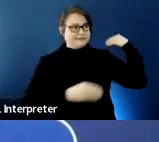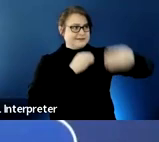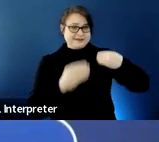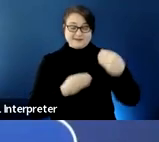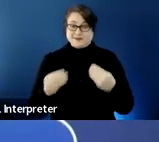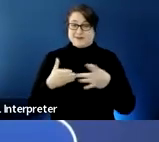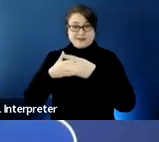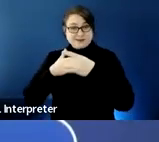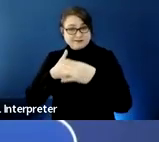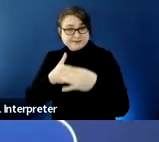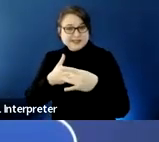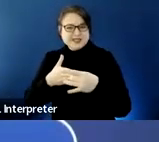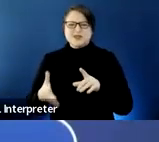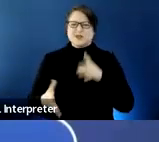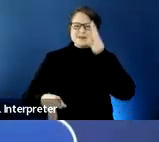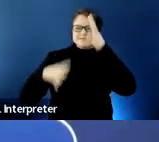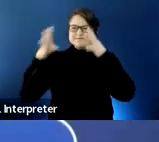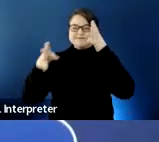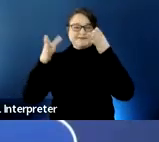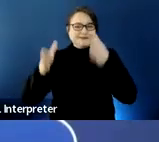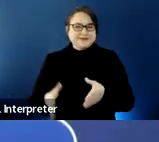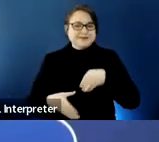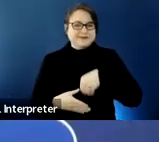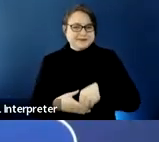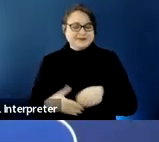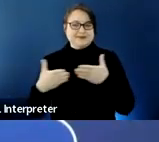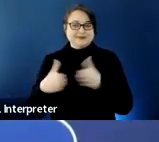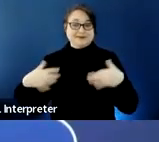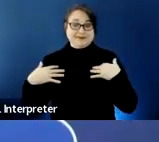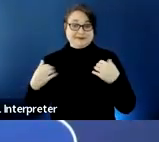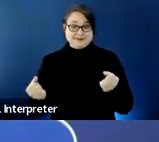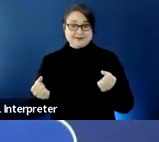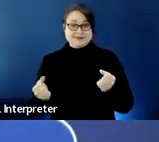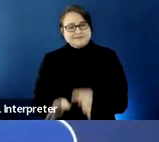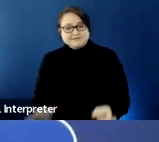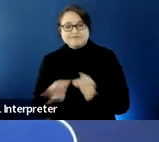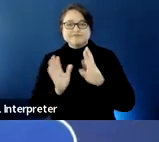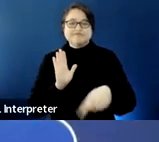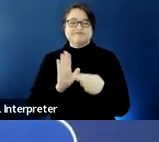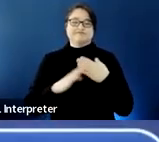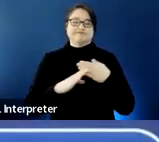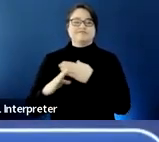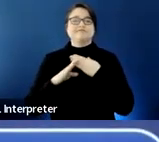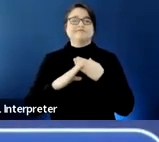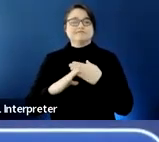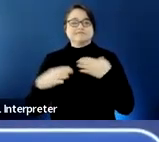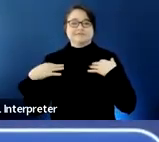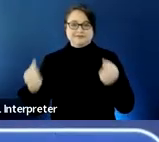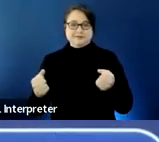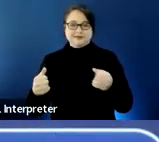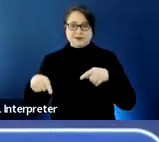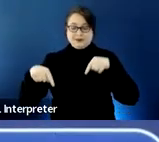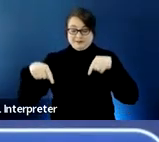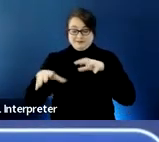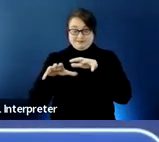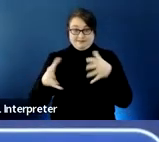health, whose contributions play a pivotal role in protecting health both domestically and globally. Building a diverse and